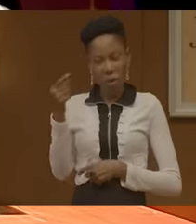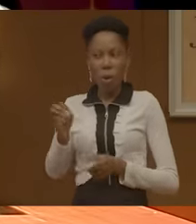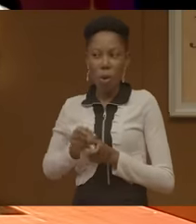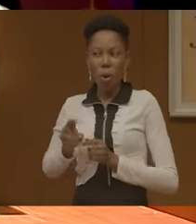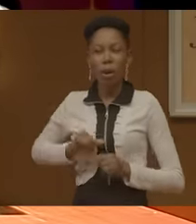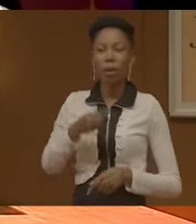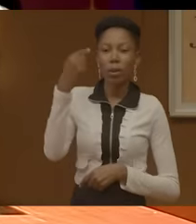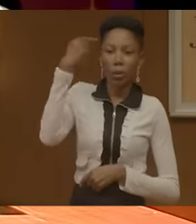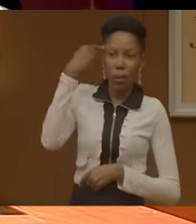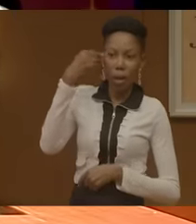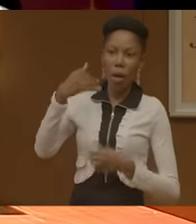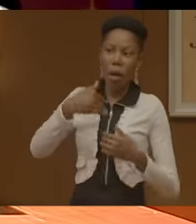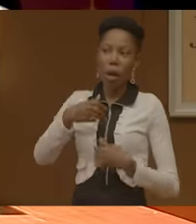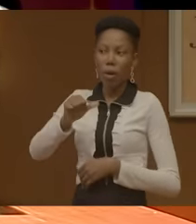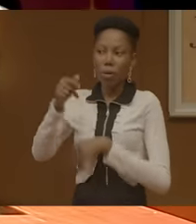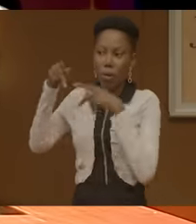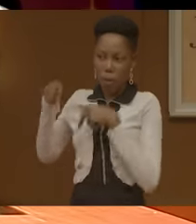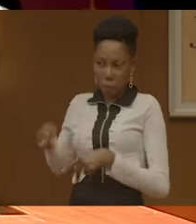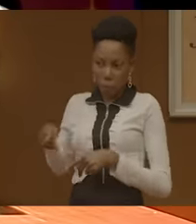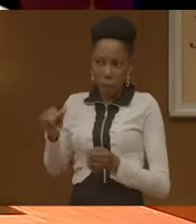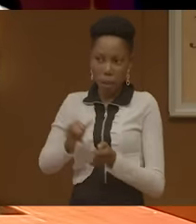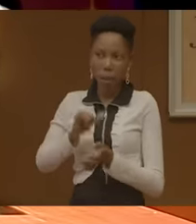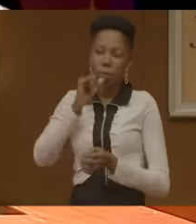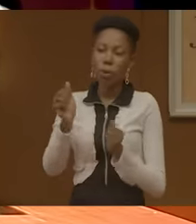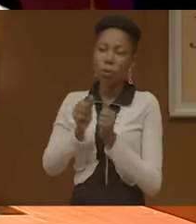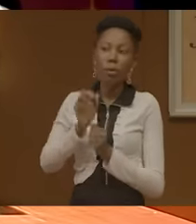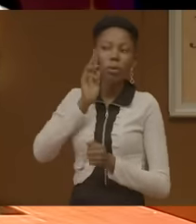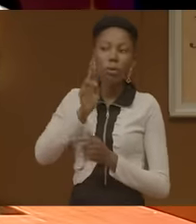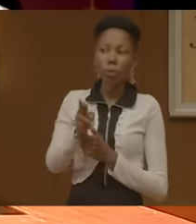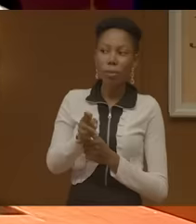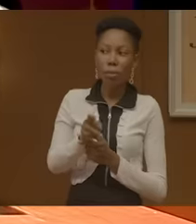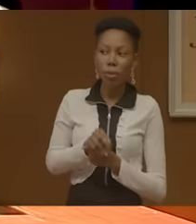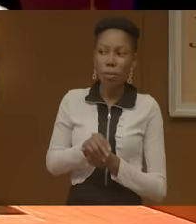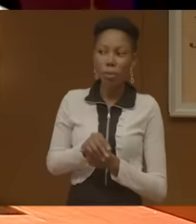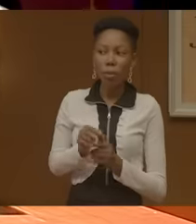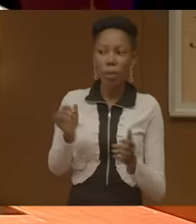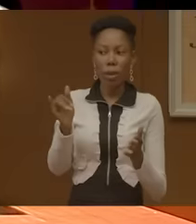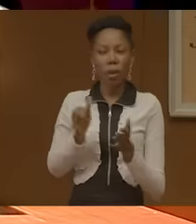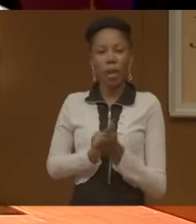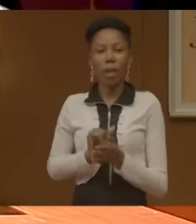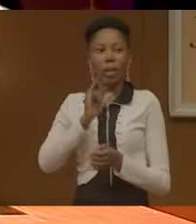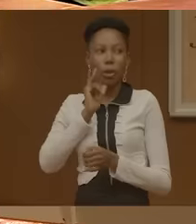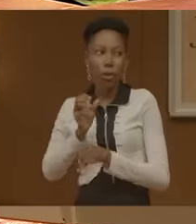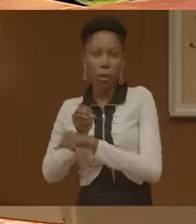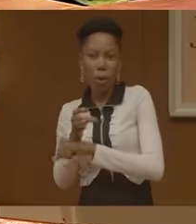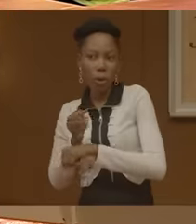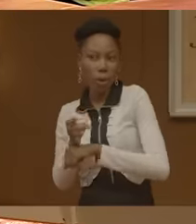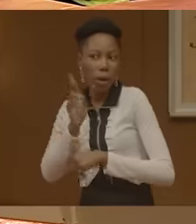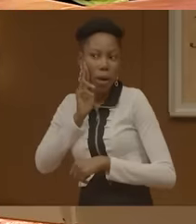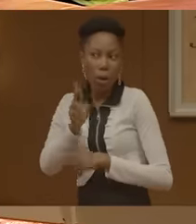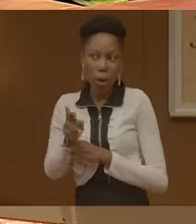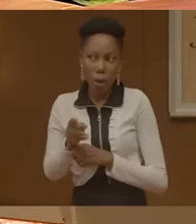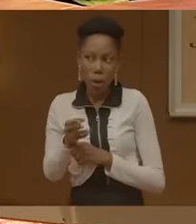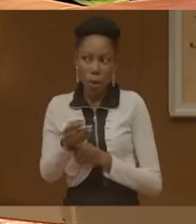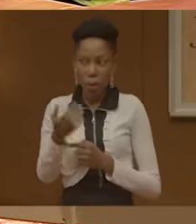think maybe there is someone behind of her that he already be instigate her. Because the beginning of